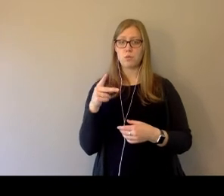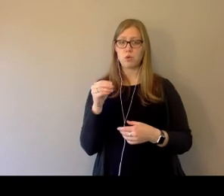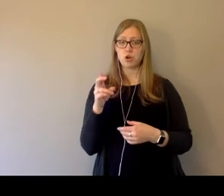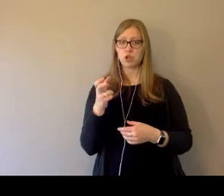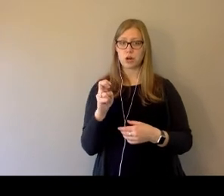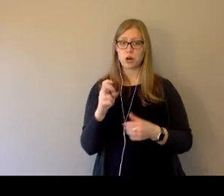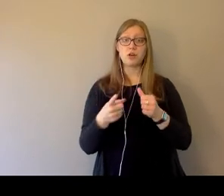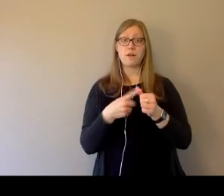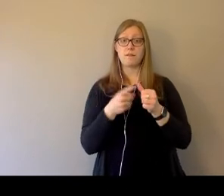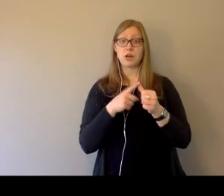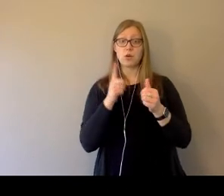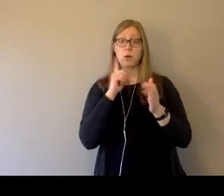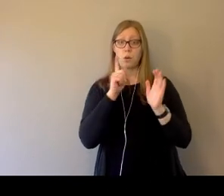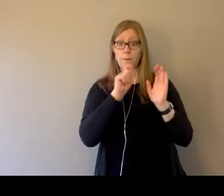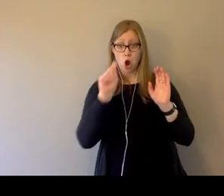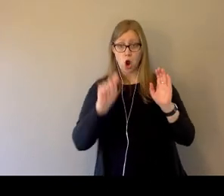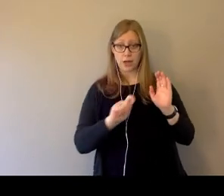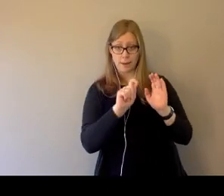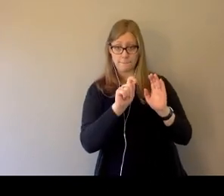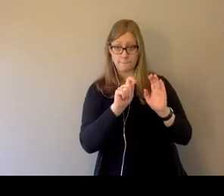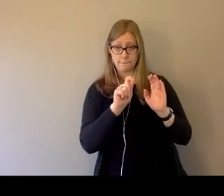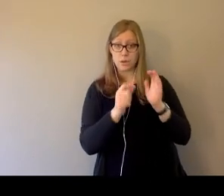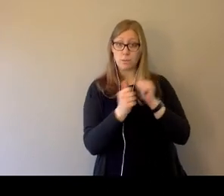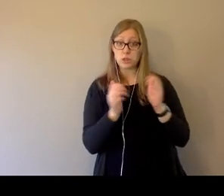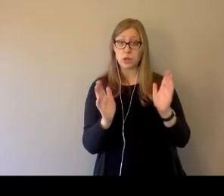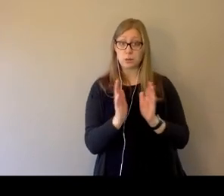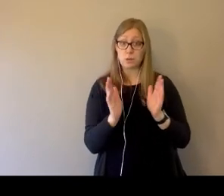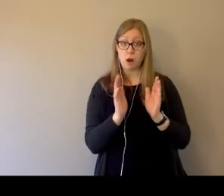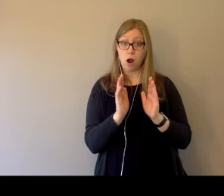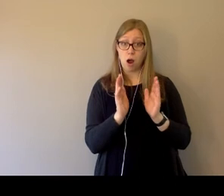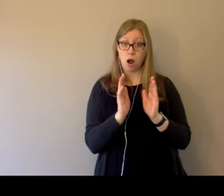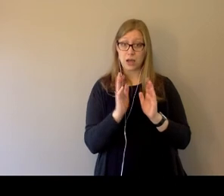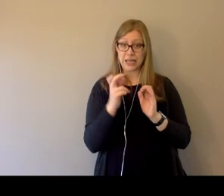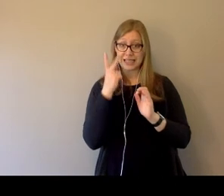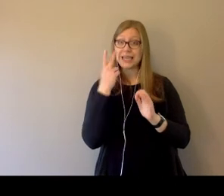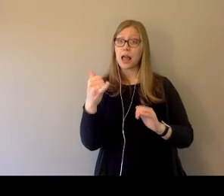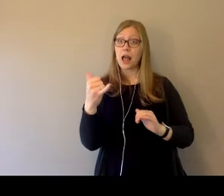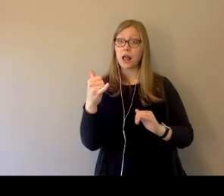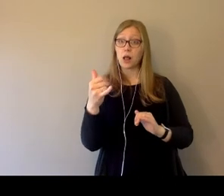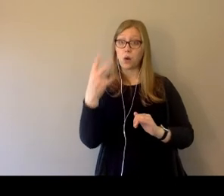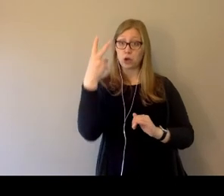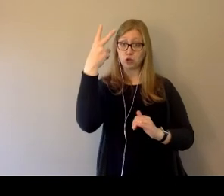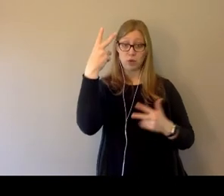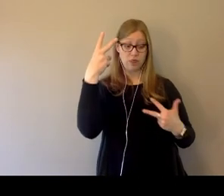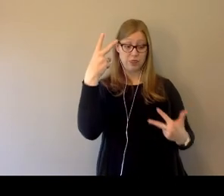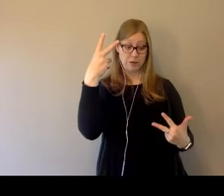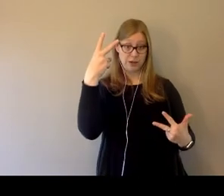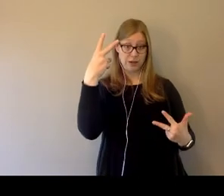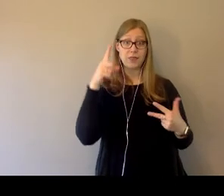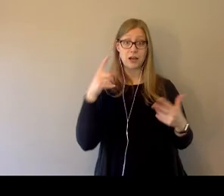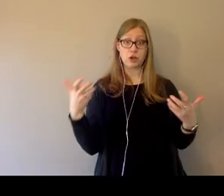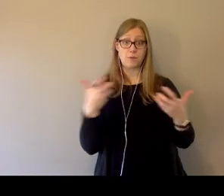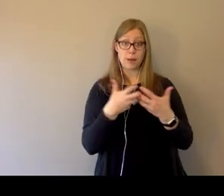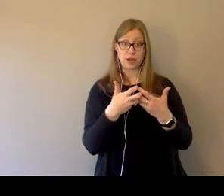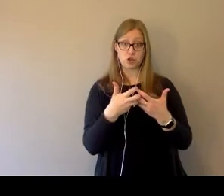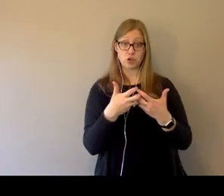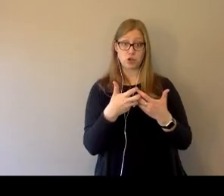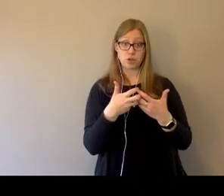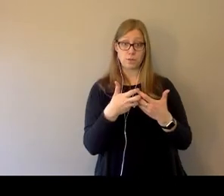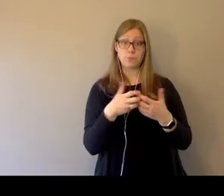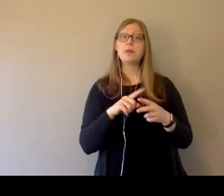them up. So here is the smallest side. It's 2 and 3, right? So they need to go together. And the other sides are, it looks like